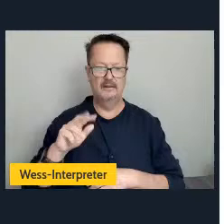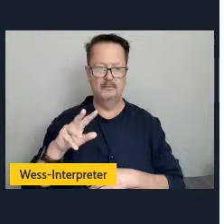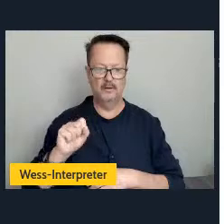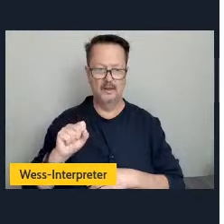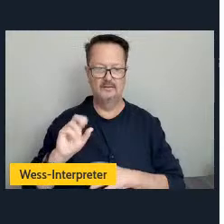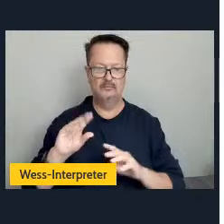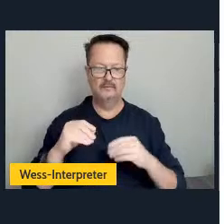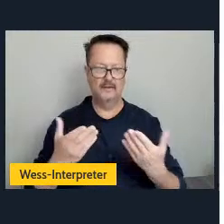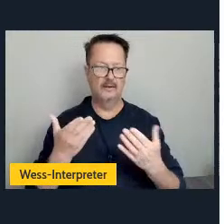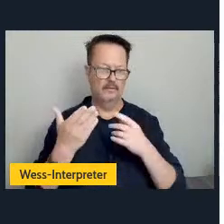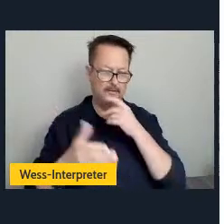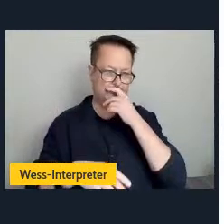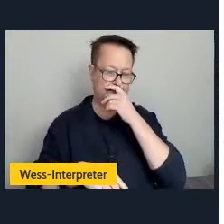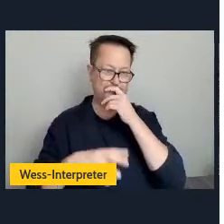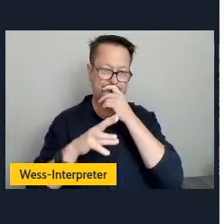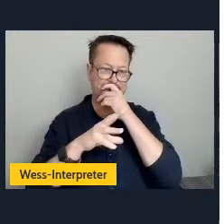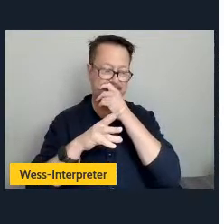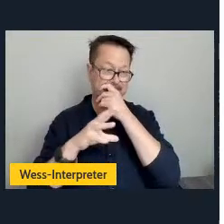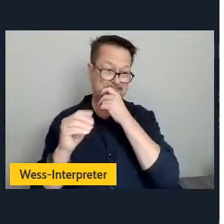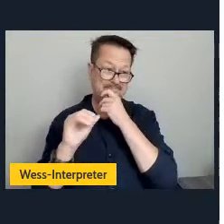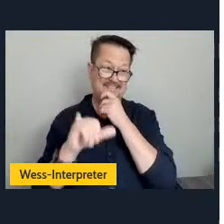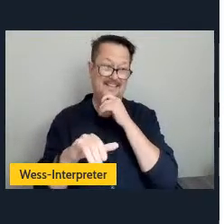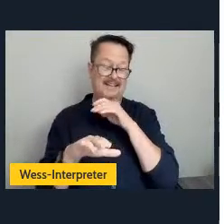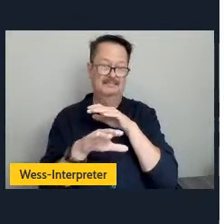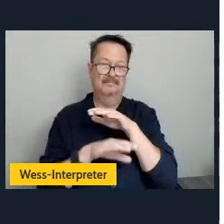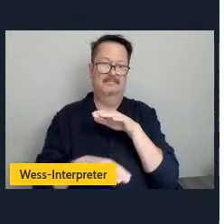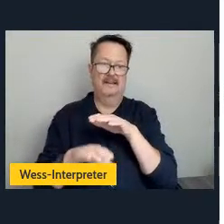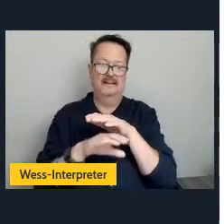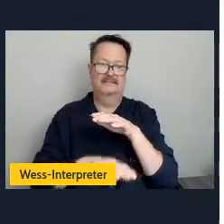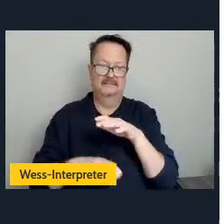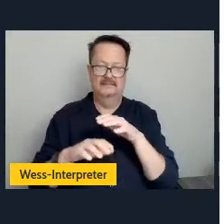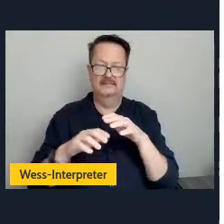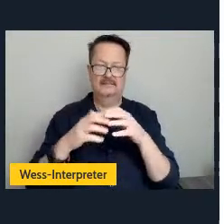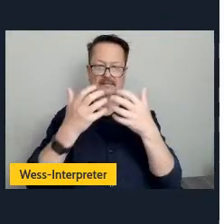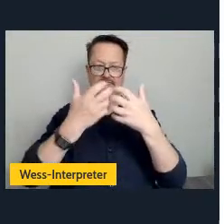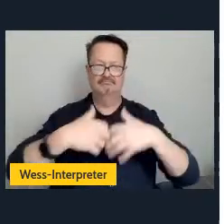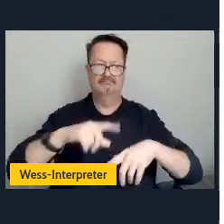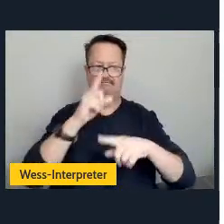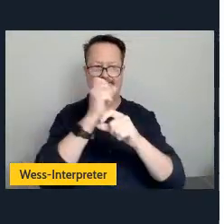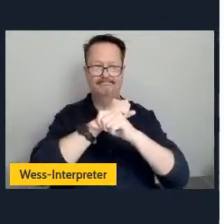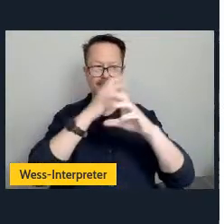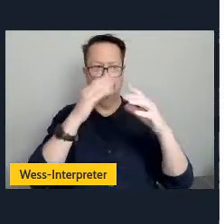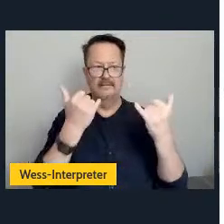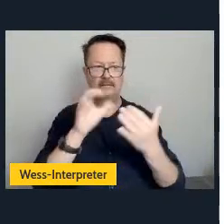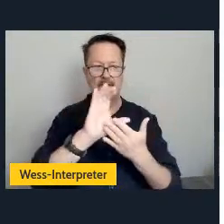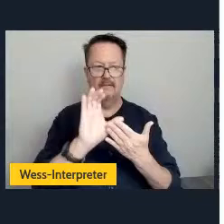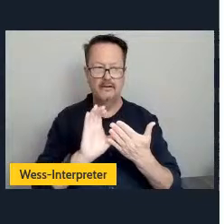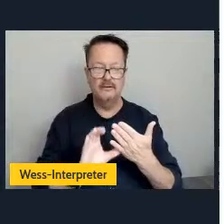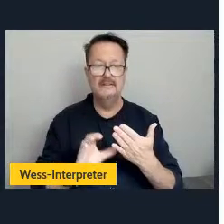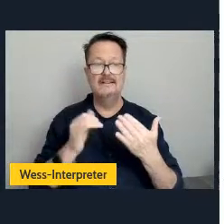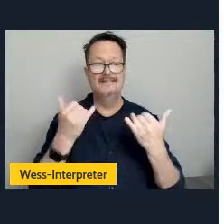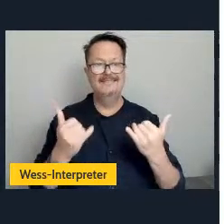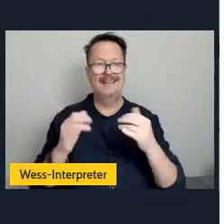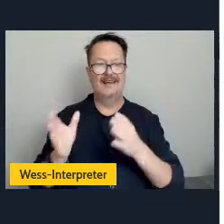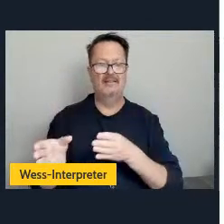And yeah, that's basically the configuration. Now let's take a look at